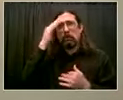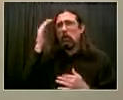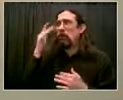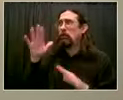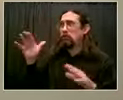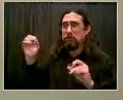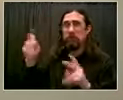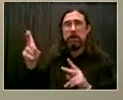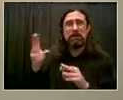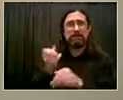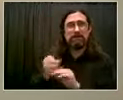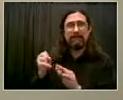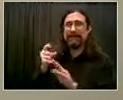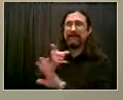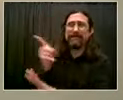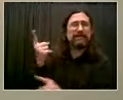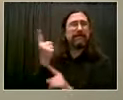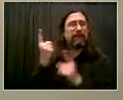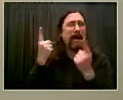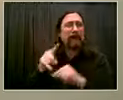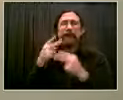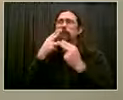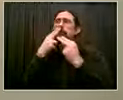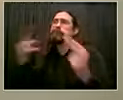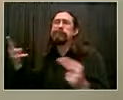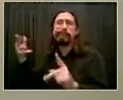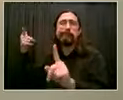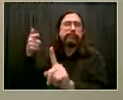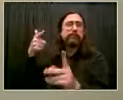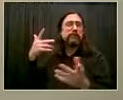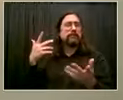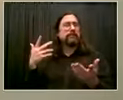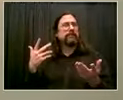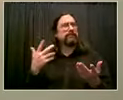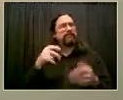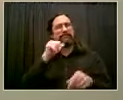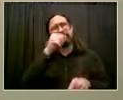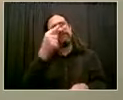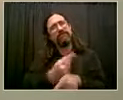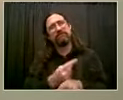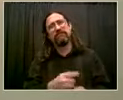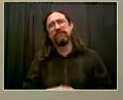Personally, I served 12 years in prison. At one point, I was unfortunately part of the problem.